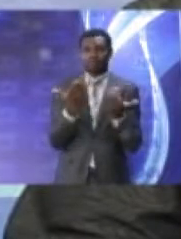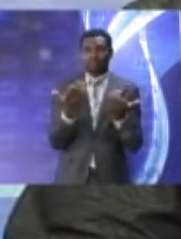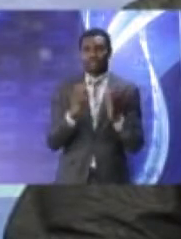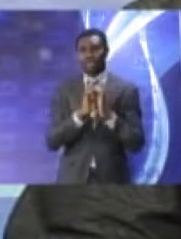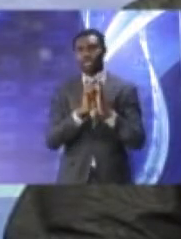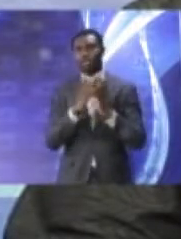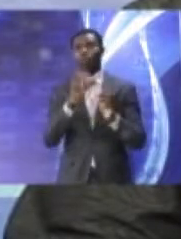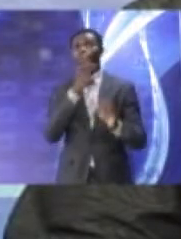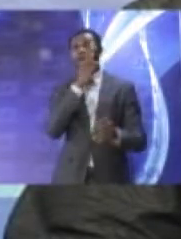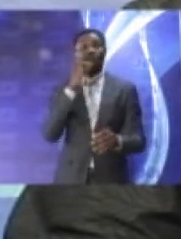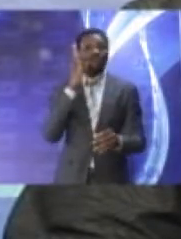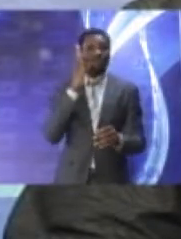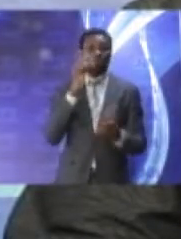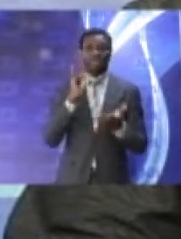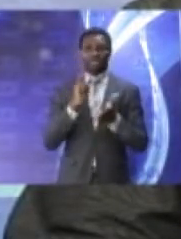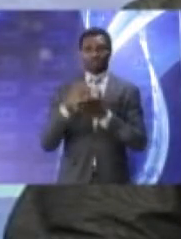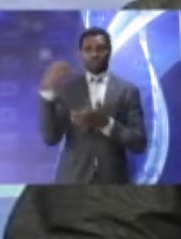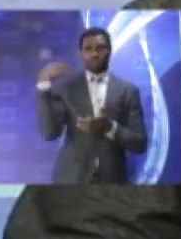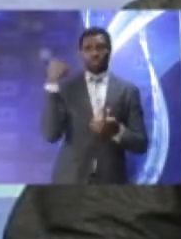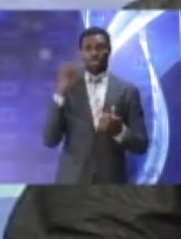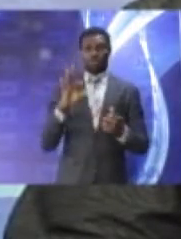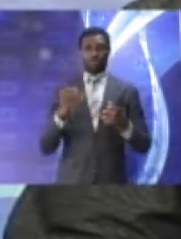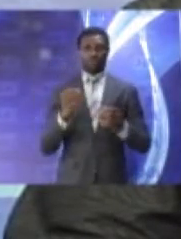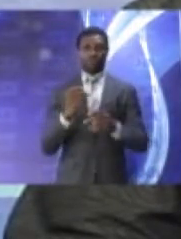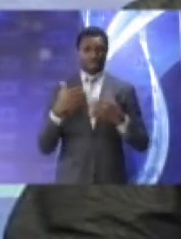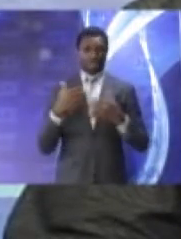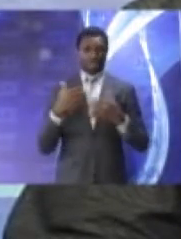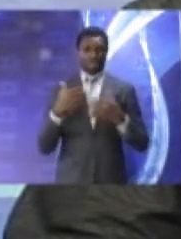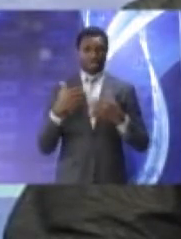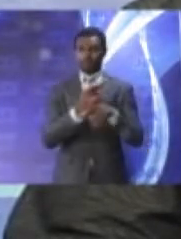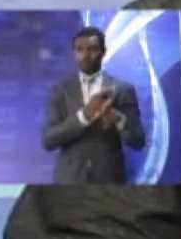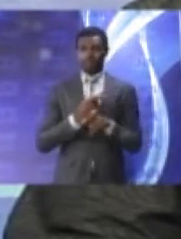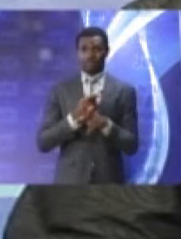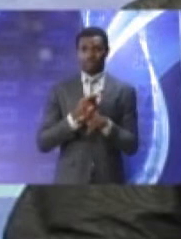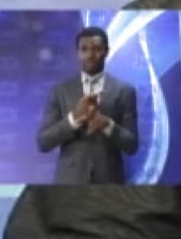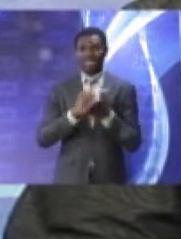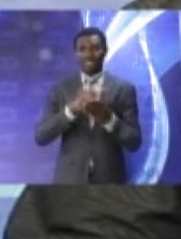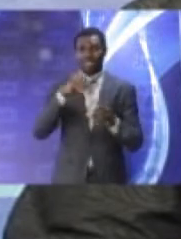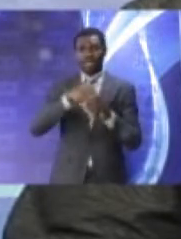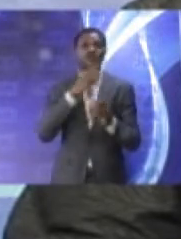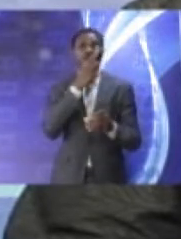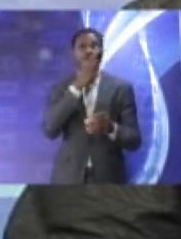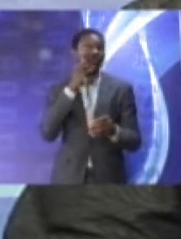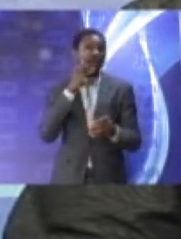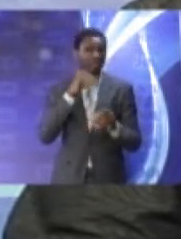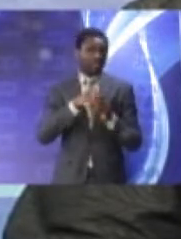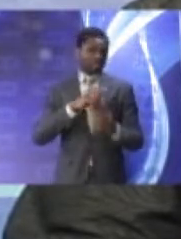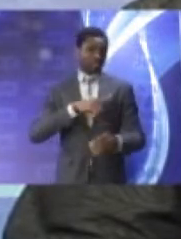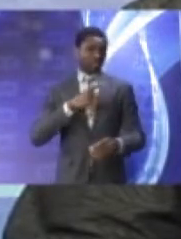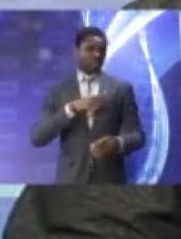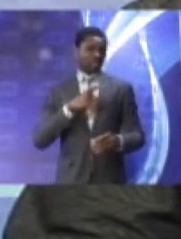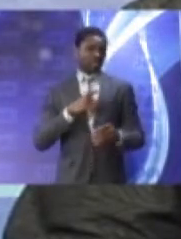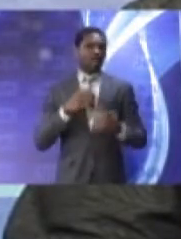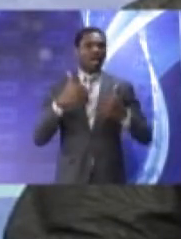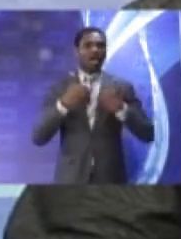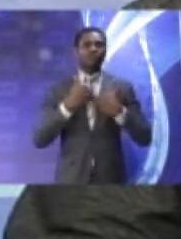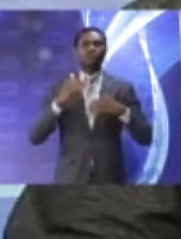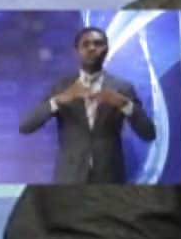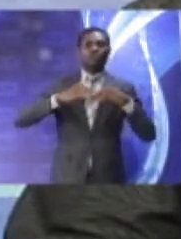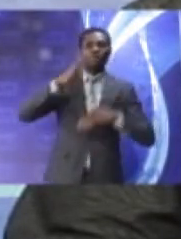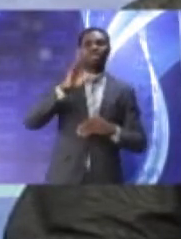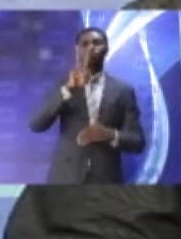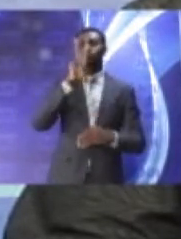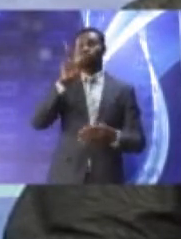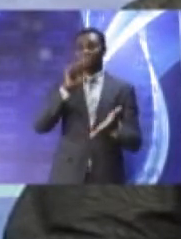has already mentioned, the Okeado farm at Lagos. That farm estate has over 2,000